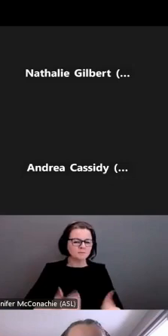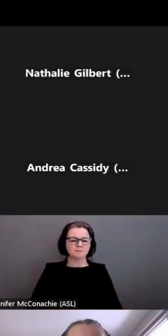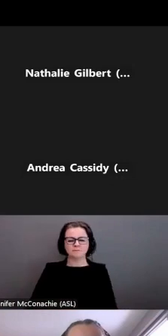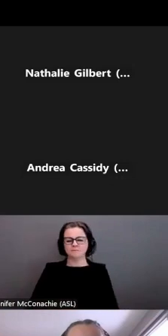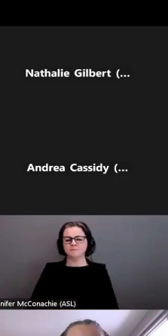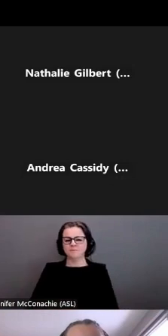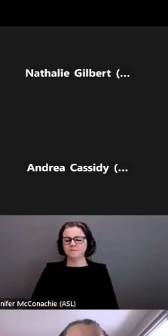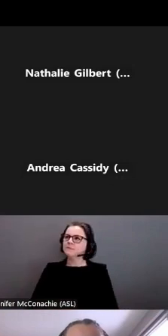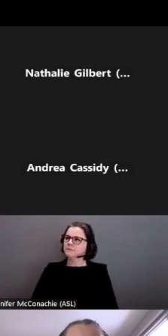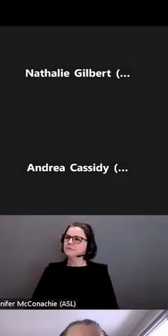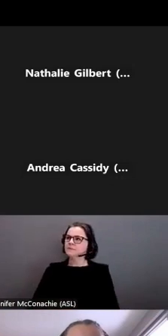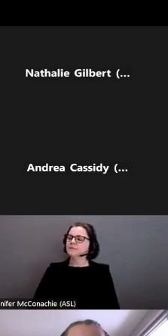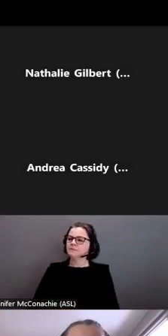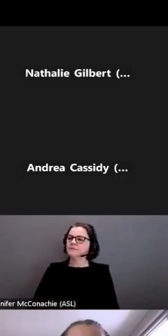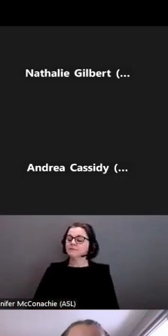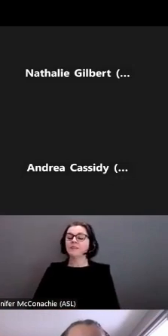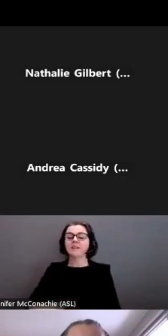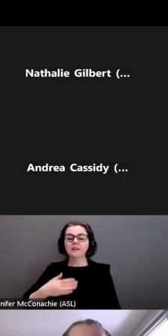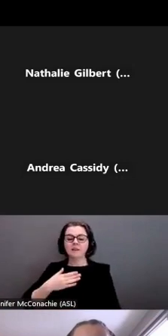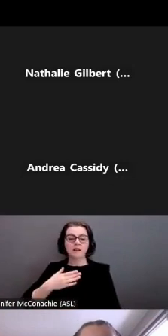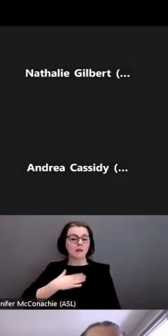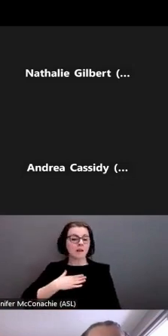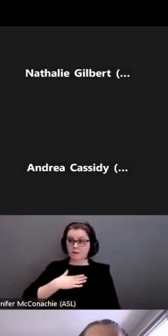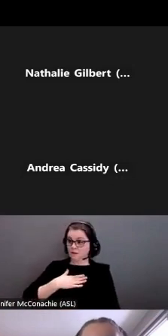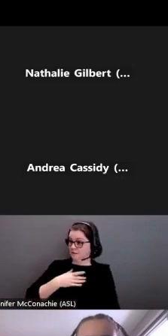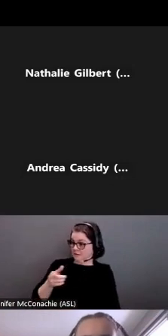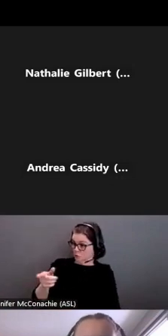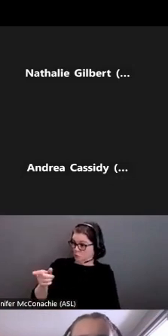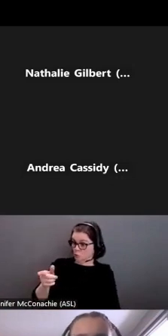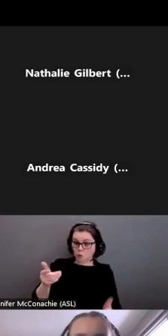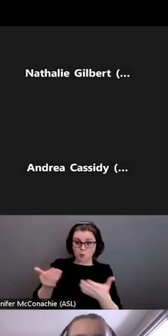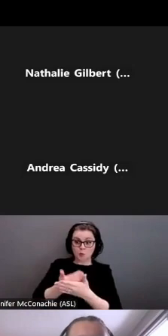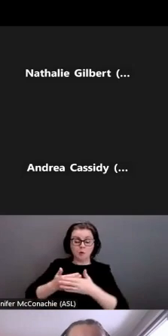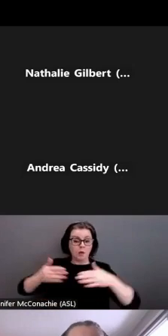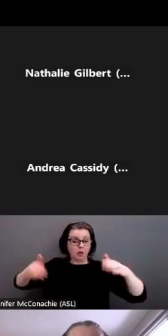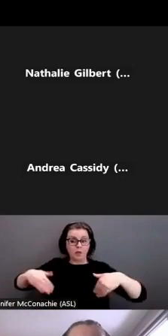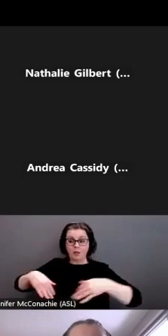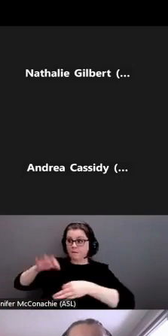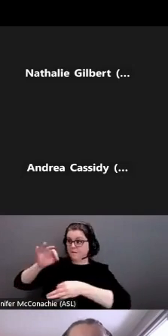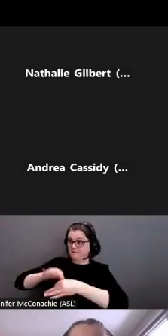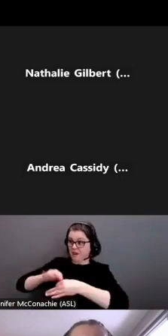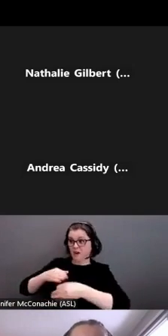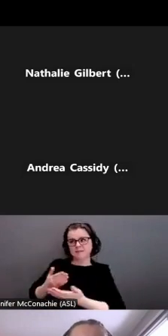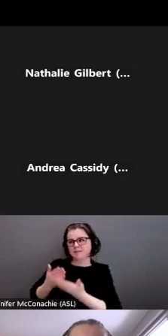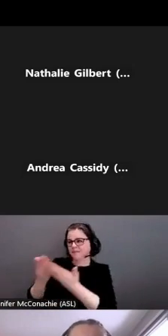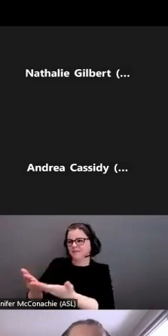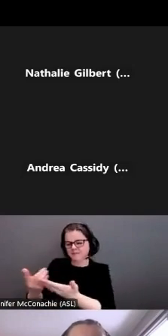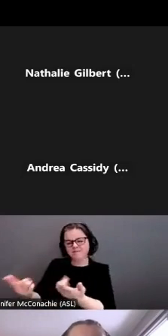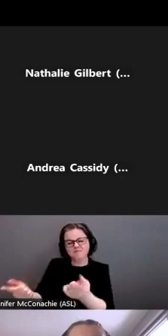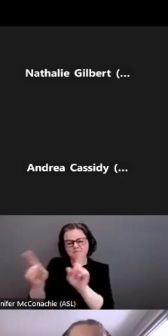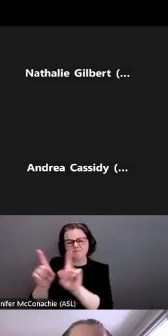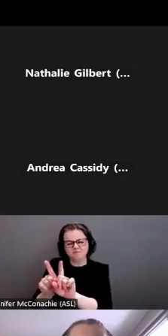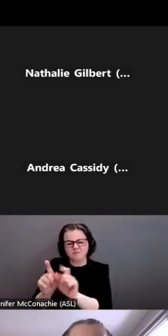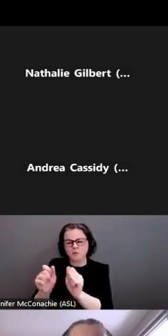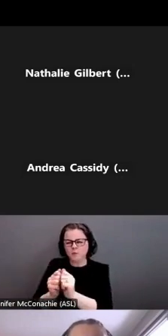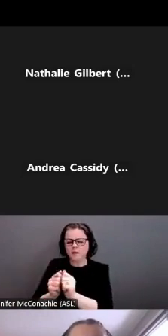I think my first line of advice for anyone who's new to voting is definitely to go with someone. Like I went with my parents the first time,